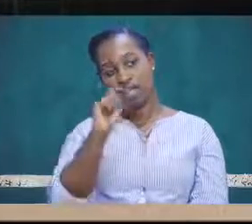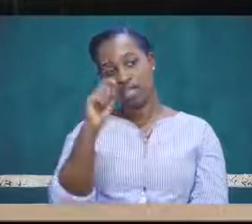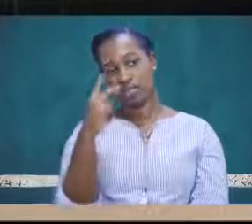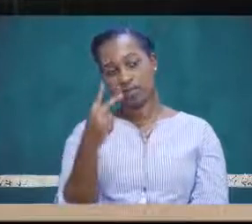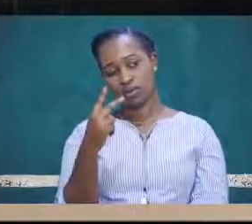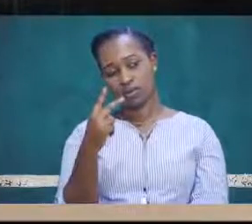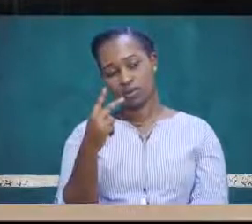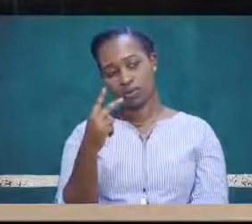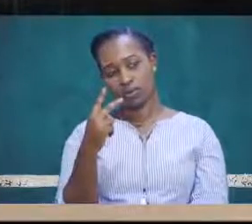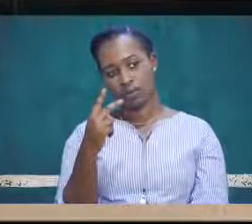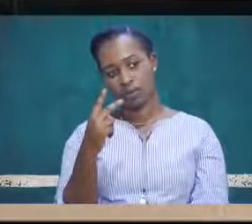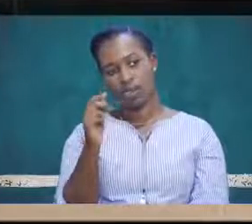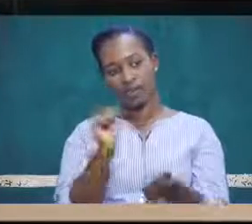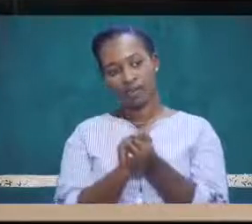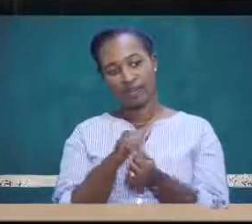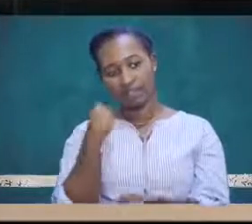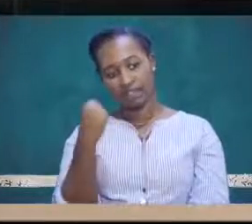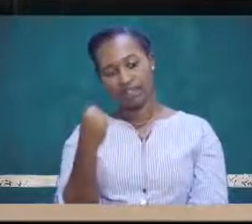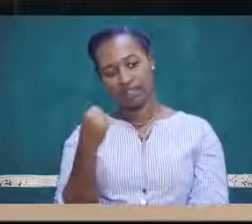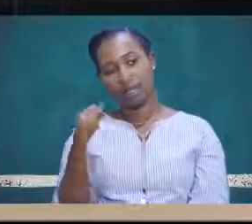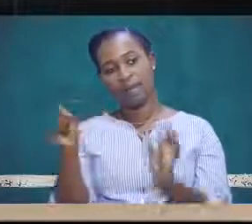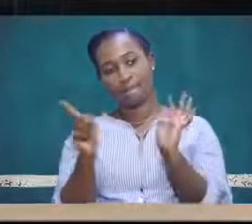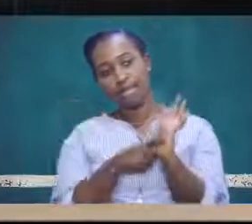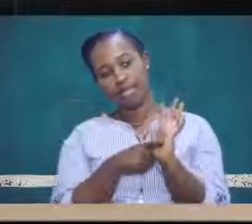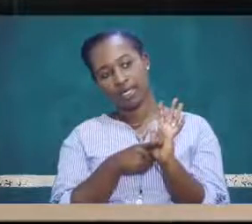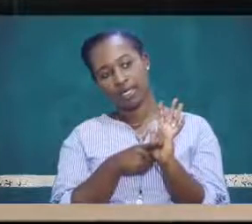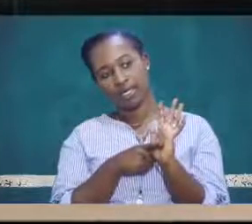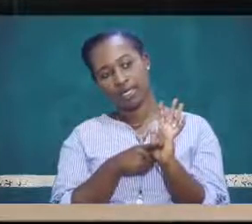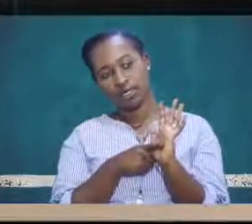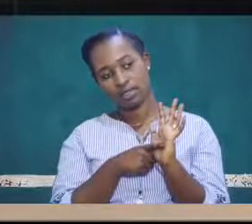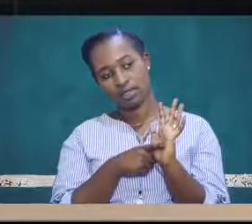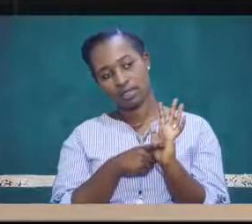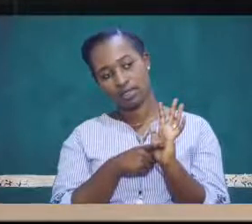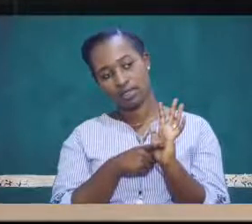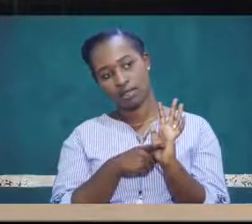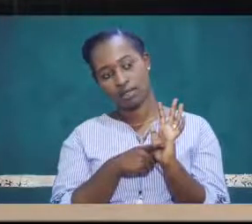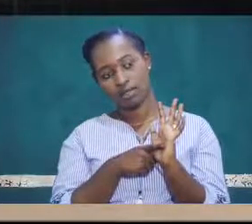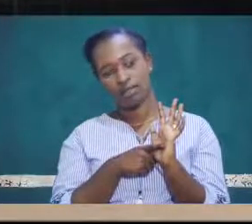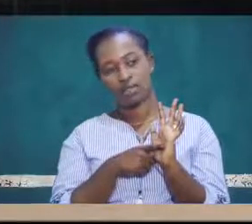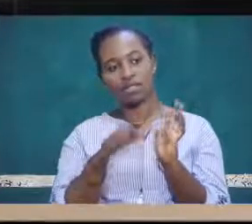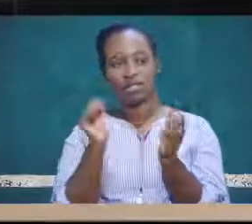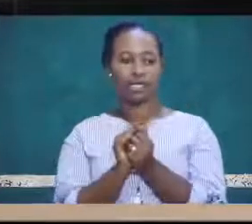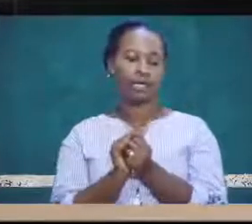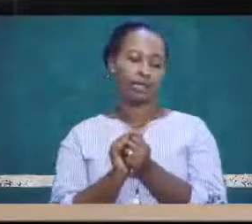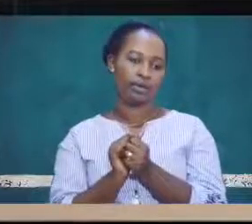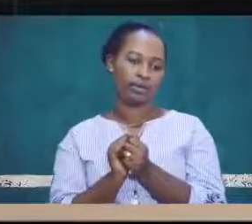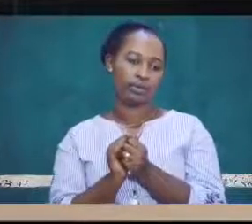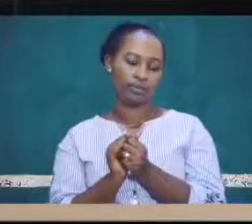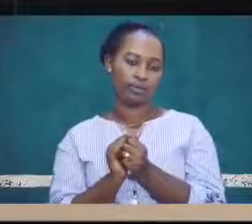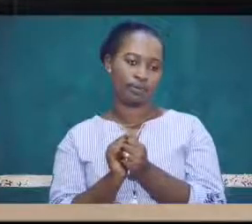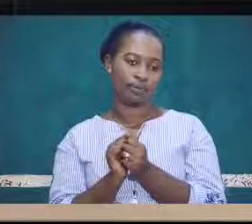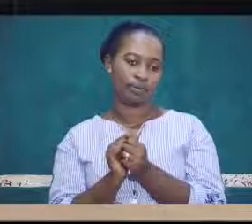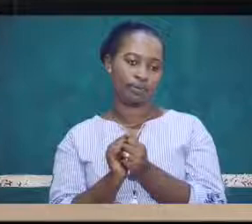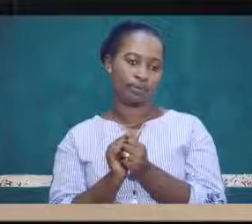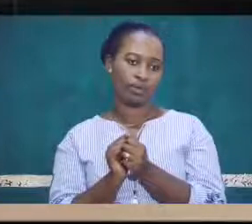x2, which is 15, minus x1, which is 10. So in this